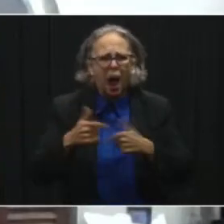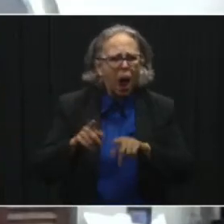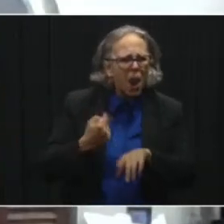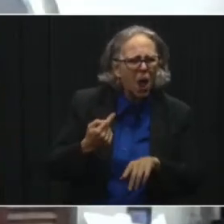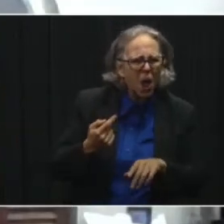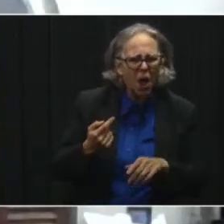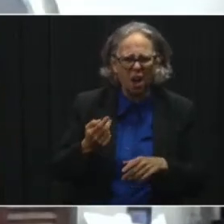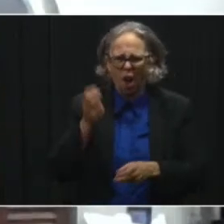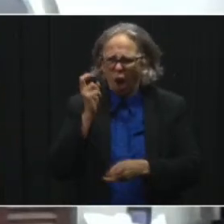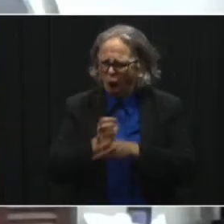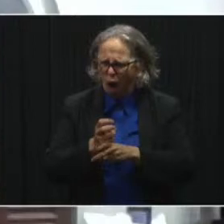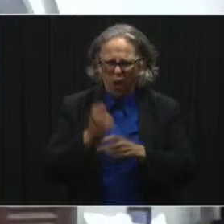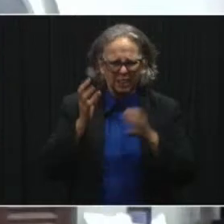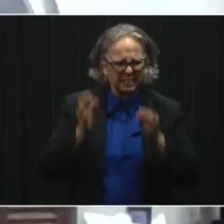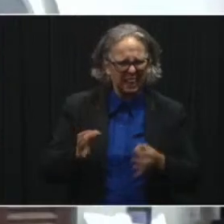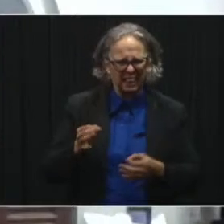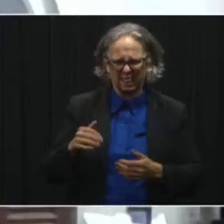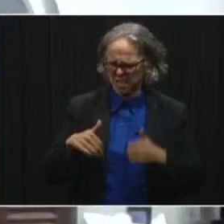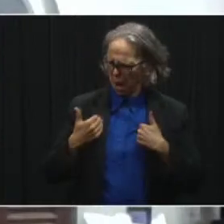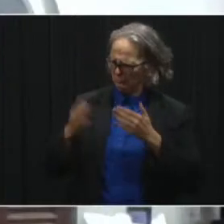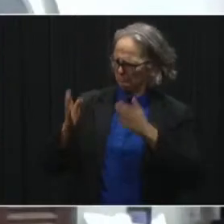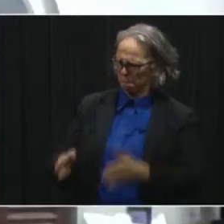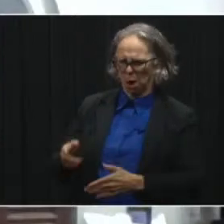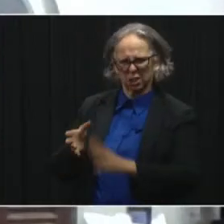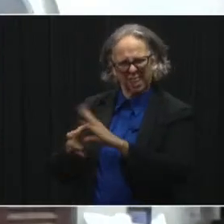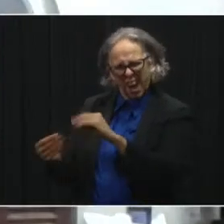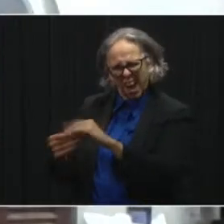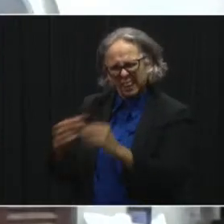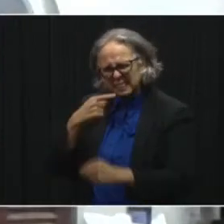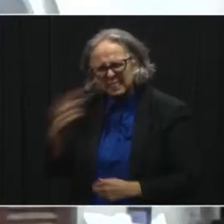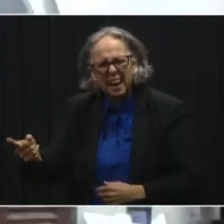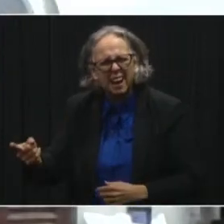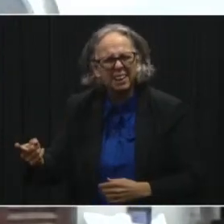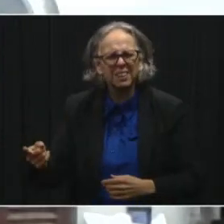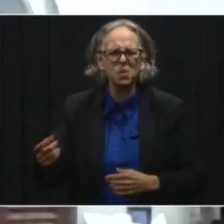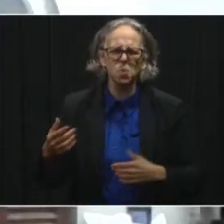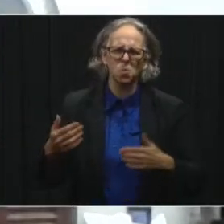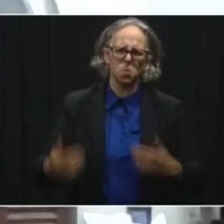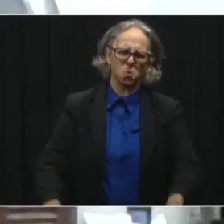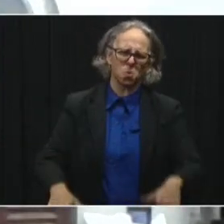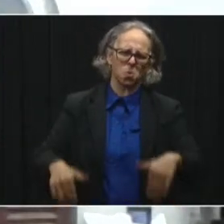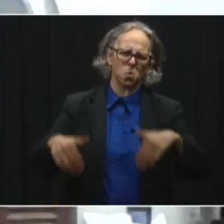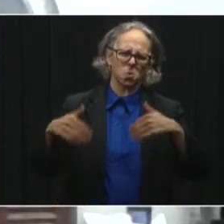somebody in their 30s to make, you know, and it's just so